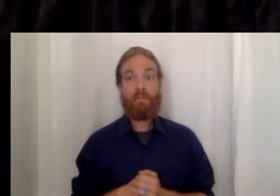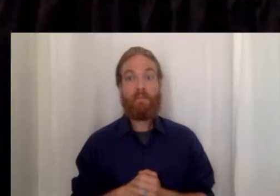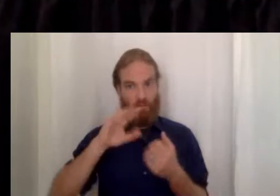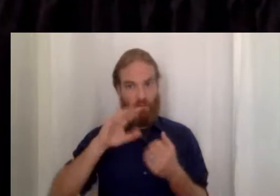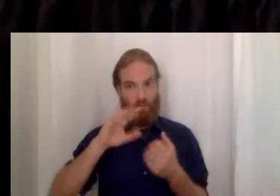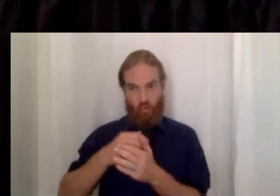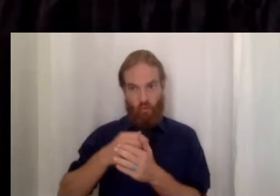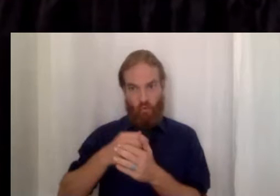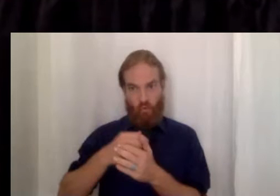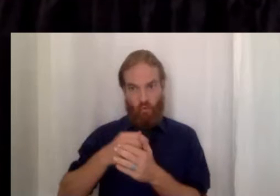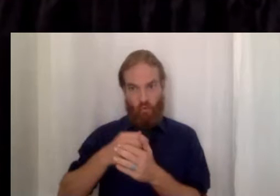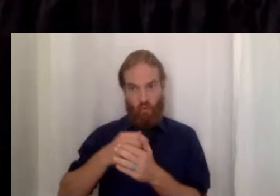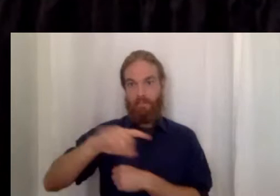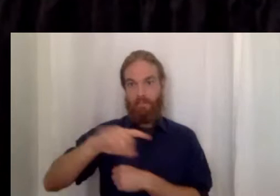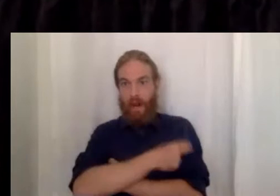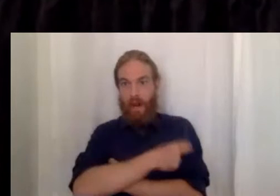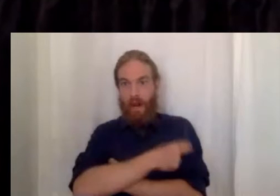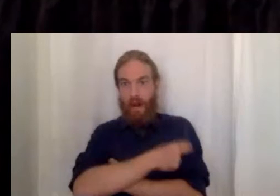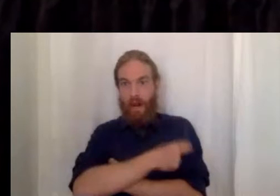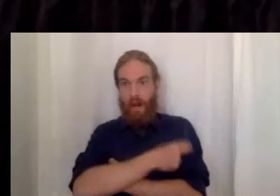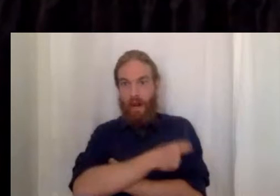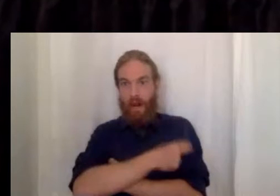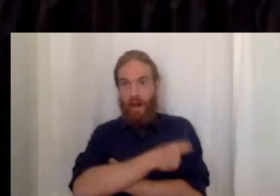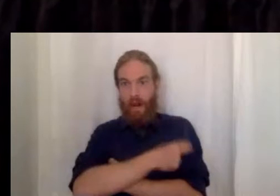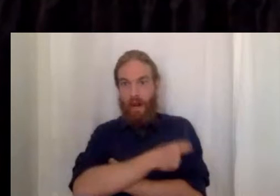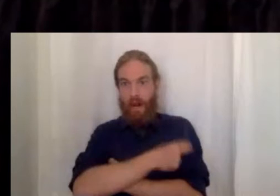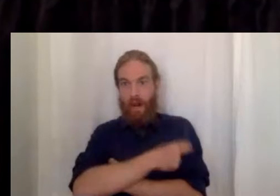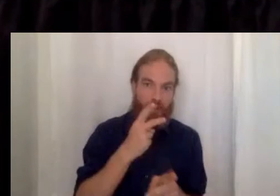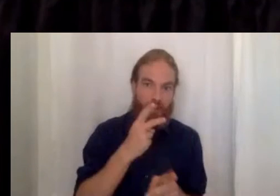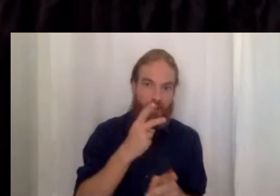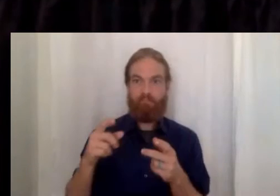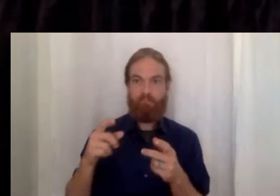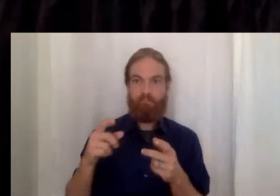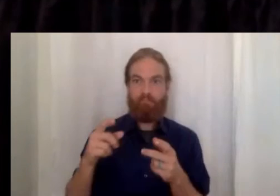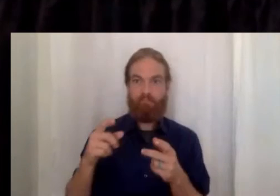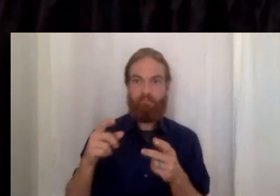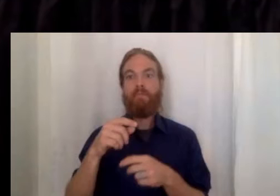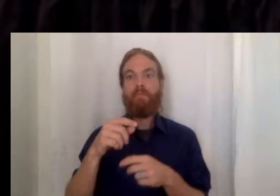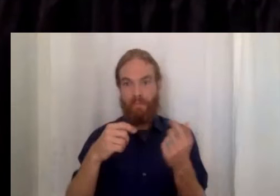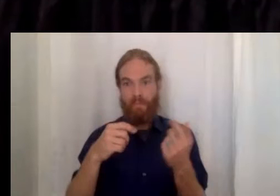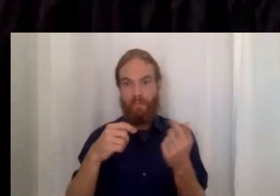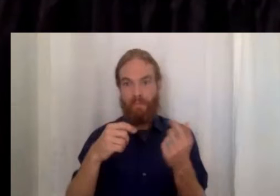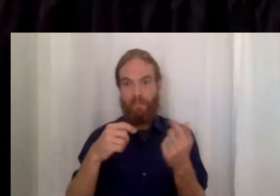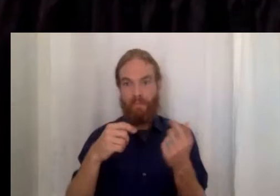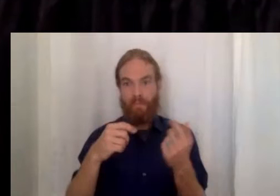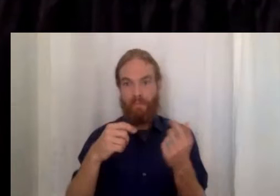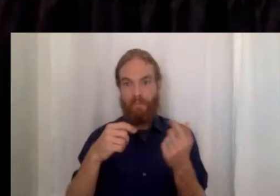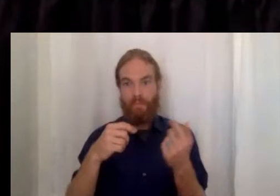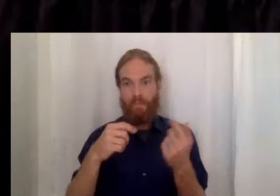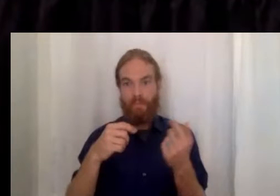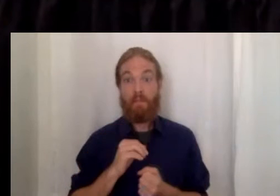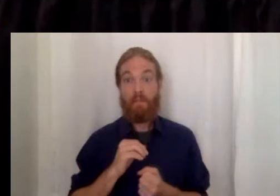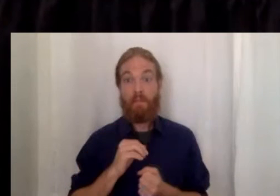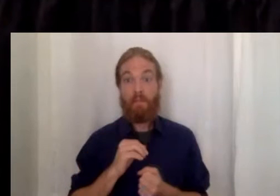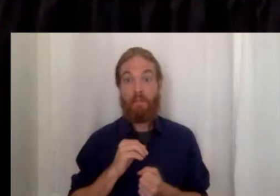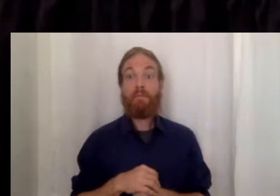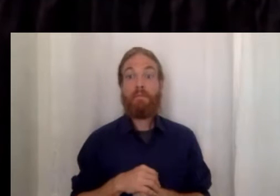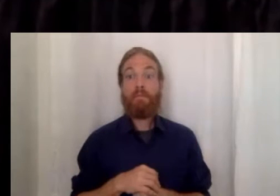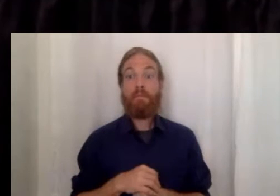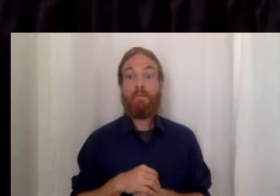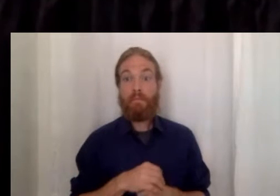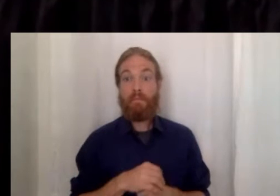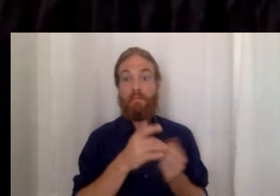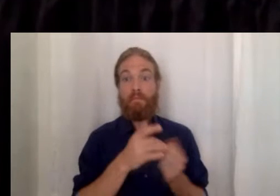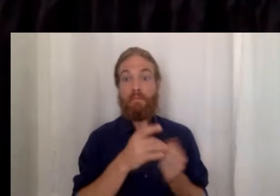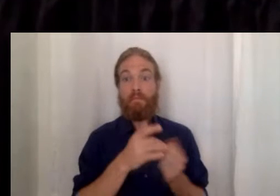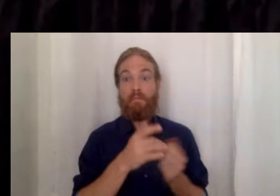direct contractor support staff. There's a lot of detail on what I'm sharing, so I'm really breaking it down, but who is